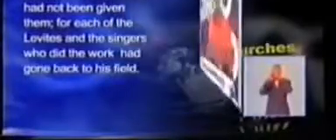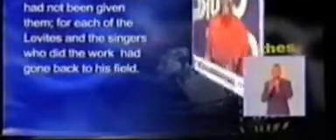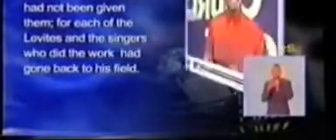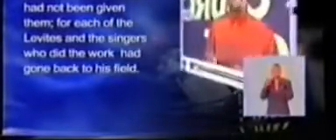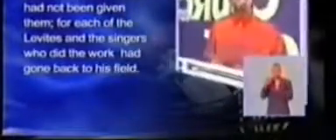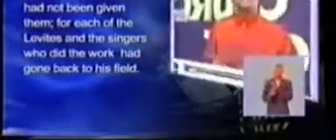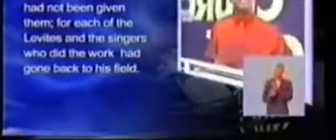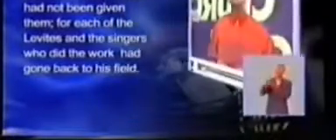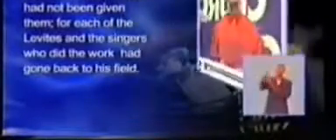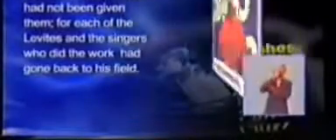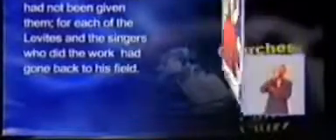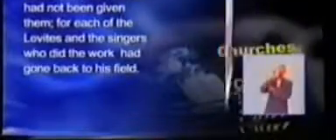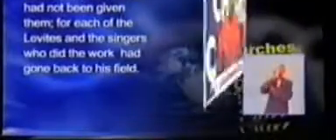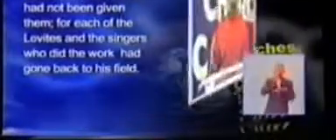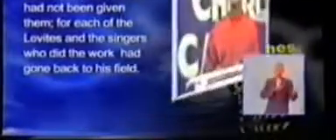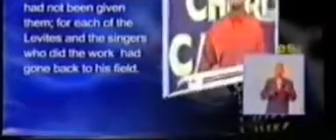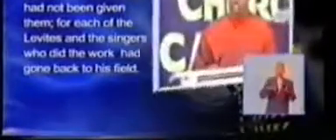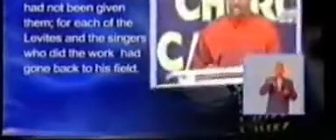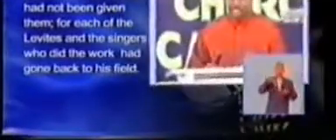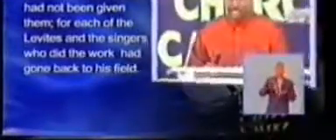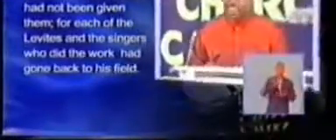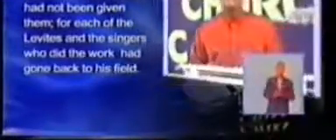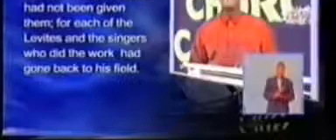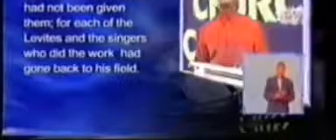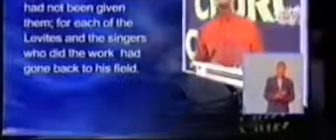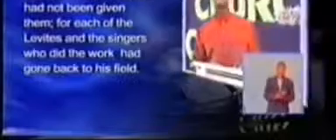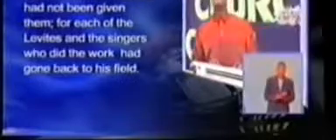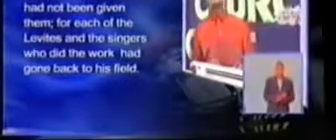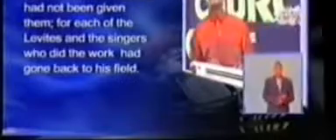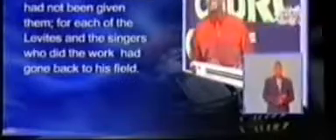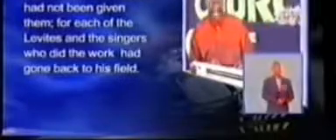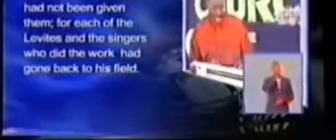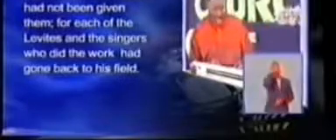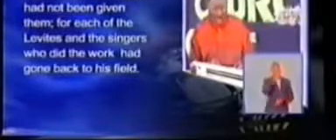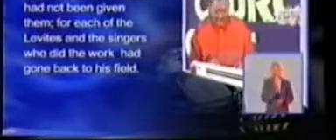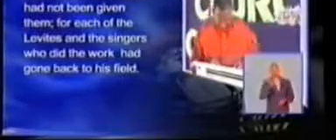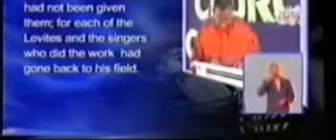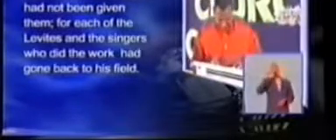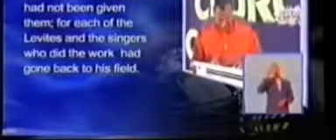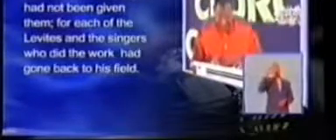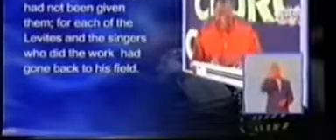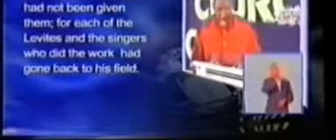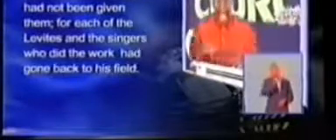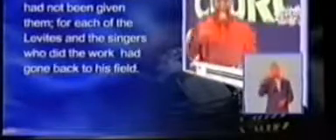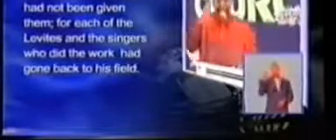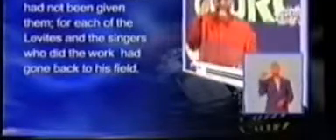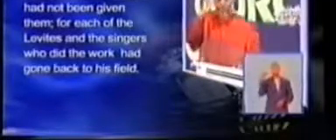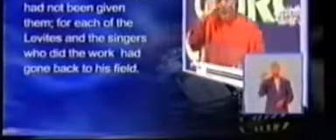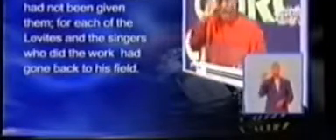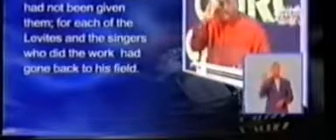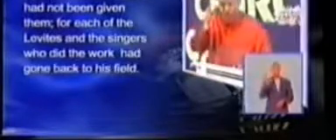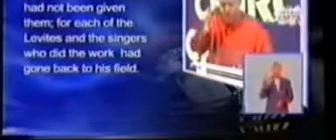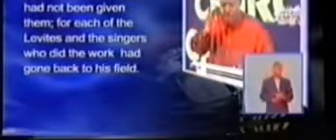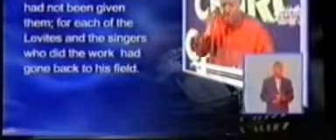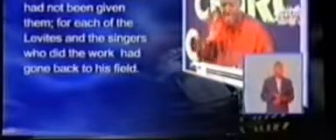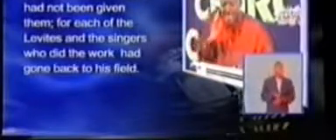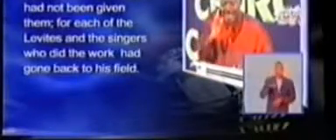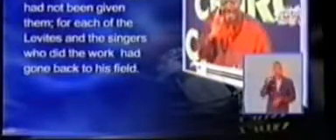no Nehemiah chapter number 13 verse number 10 o se I